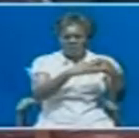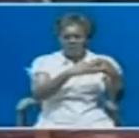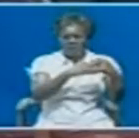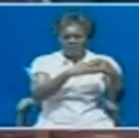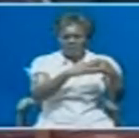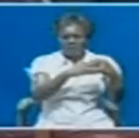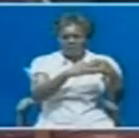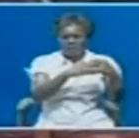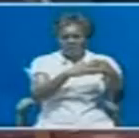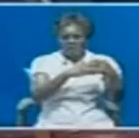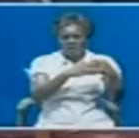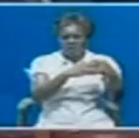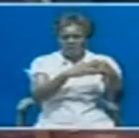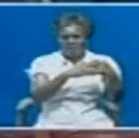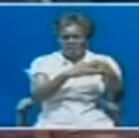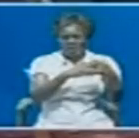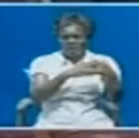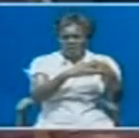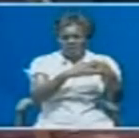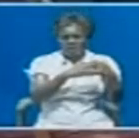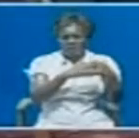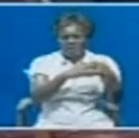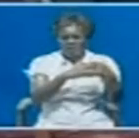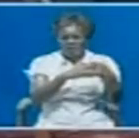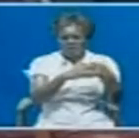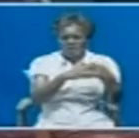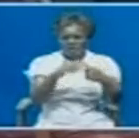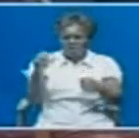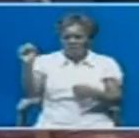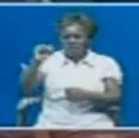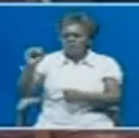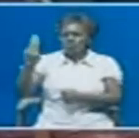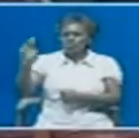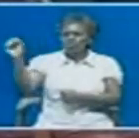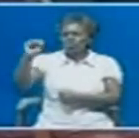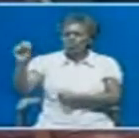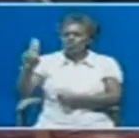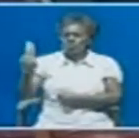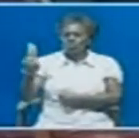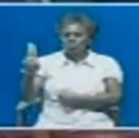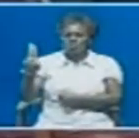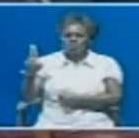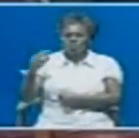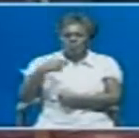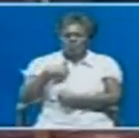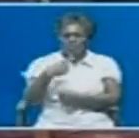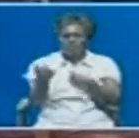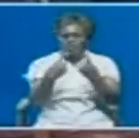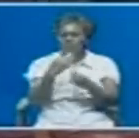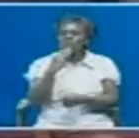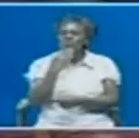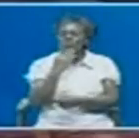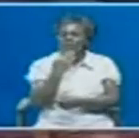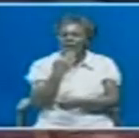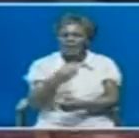something. In French. Yeah, Swasenough. There you go. Swasenough. Yeah. I speak the language, my brother. I speak it. I'm Luya.